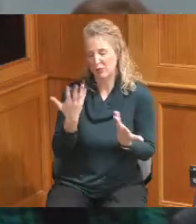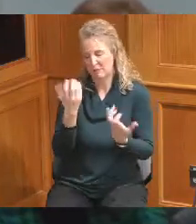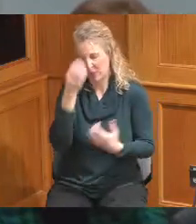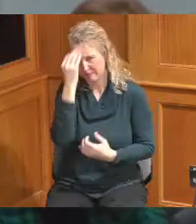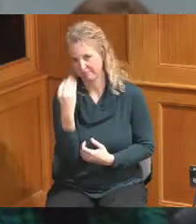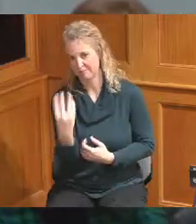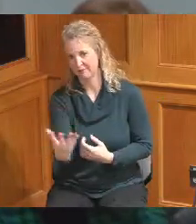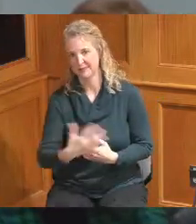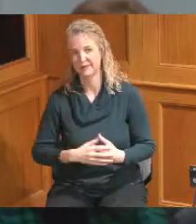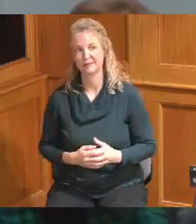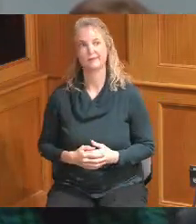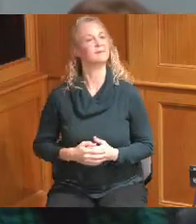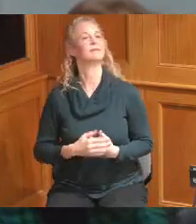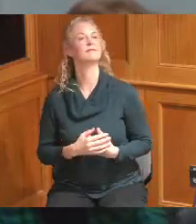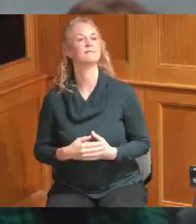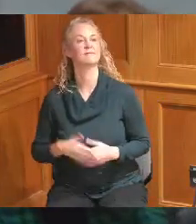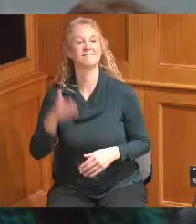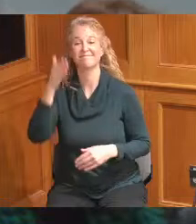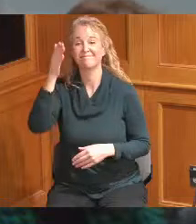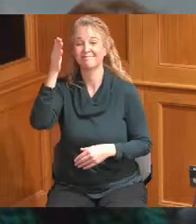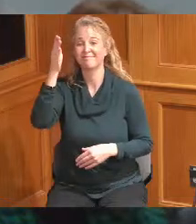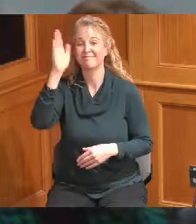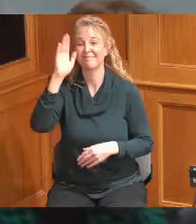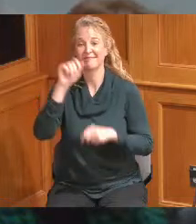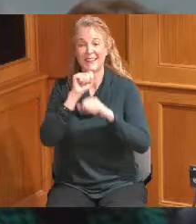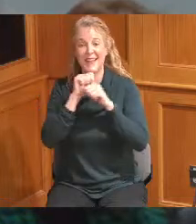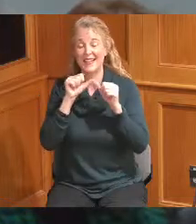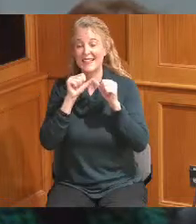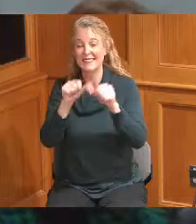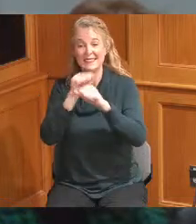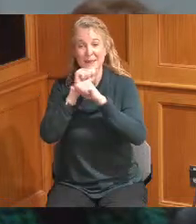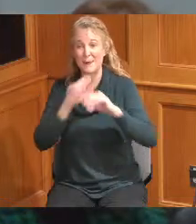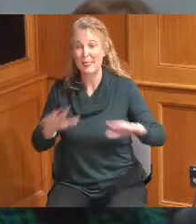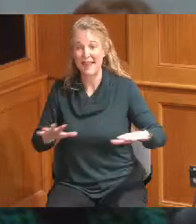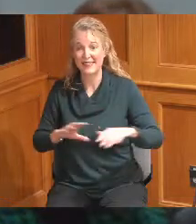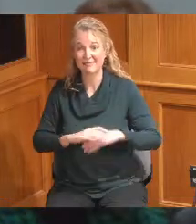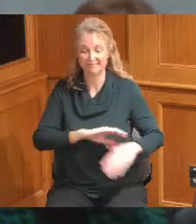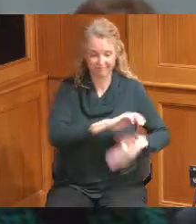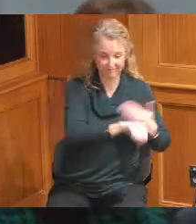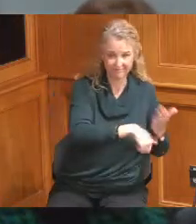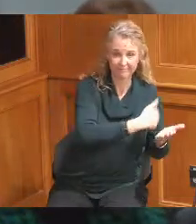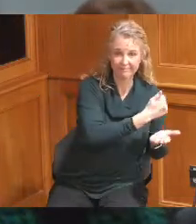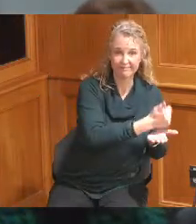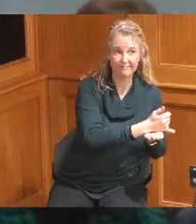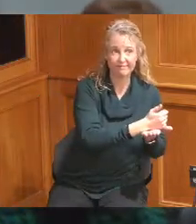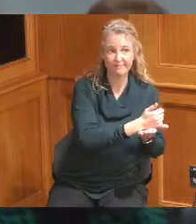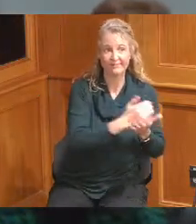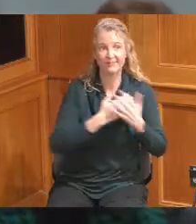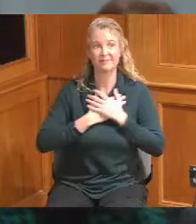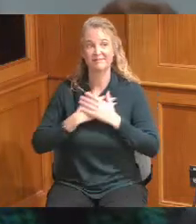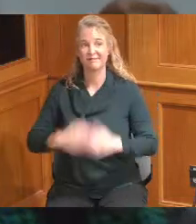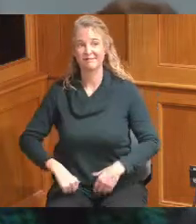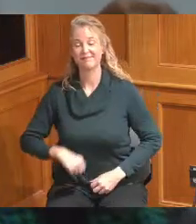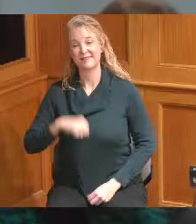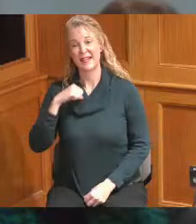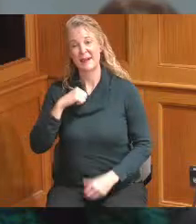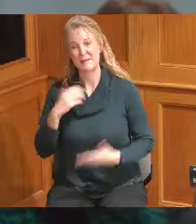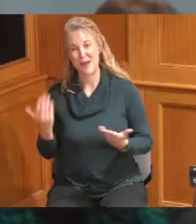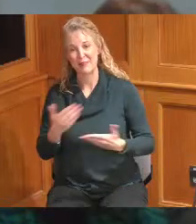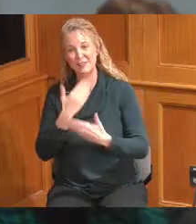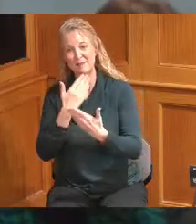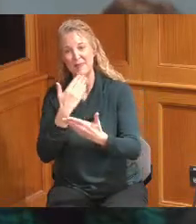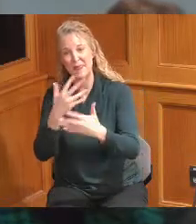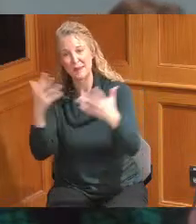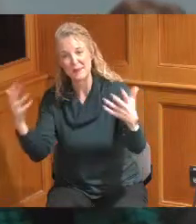So God is blessing. Yes. And just proud to be able to be here. Thank